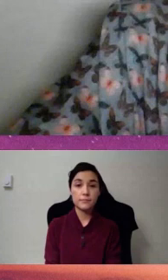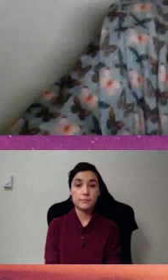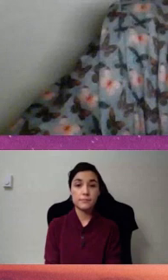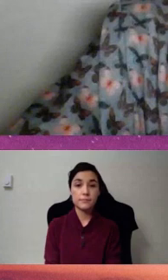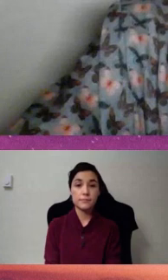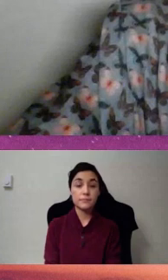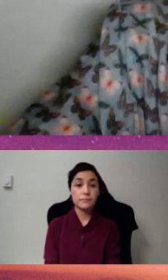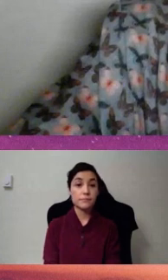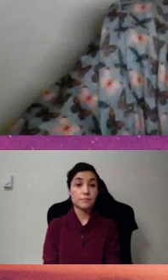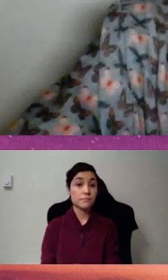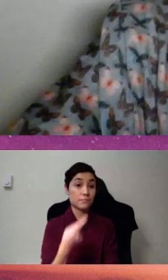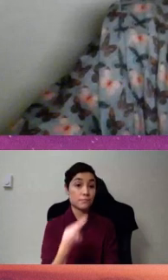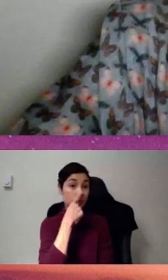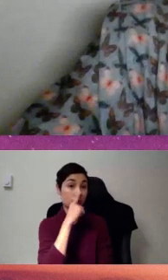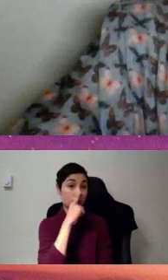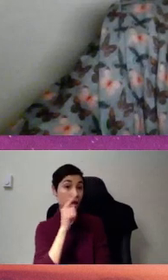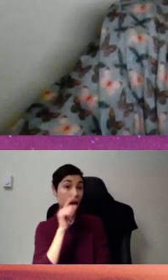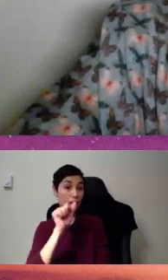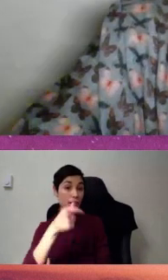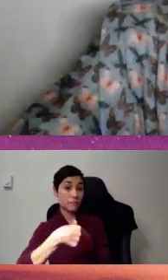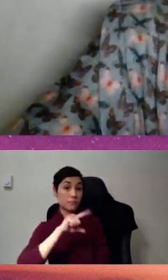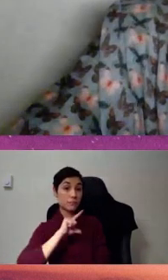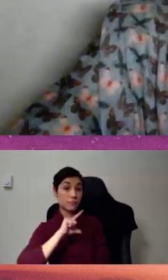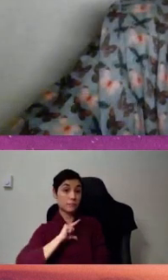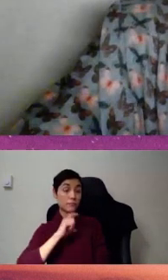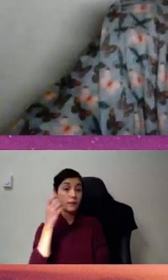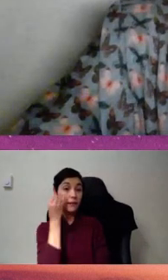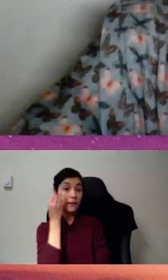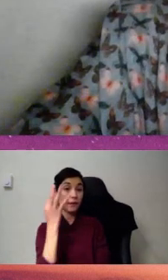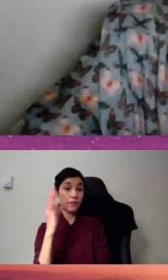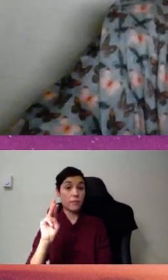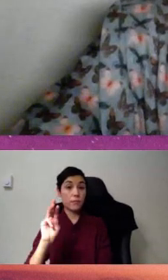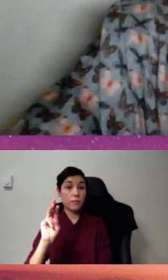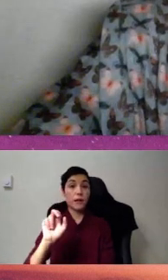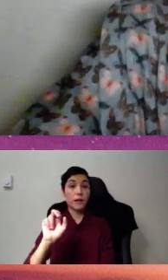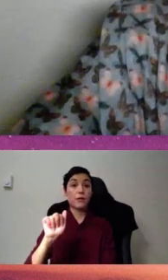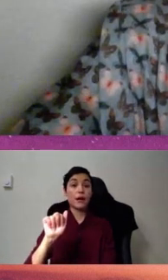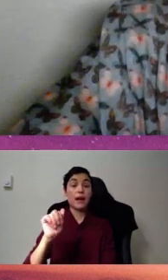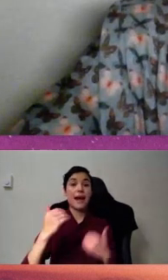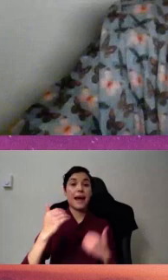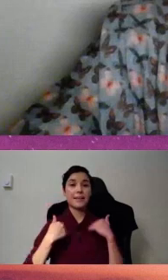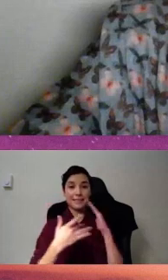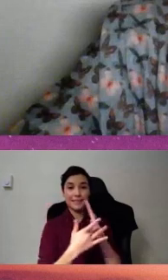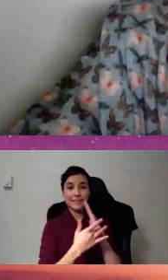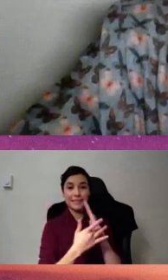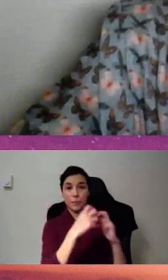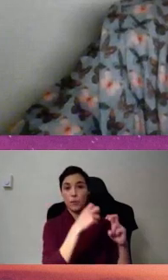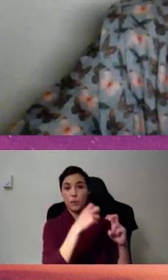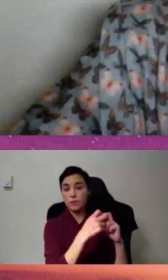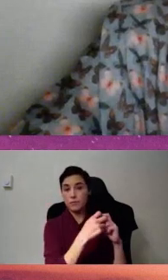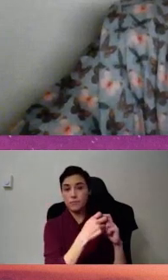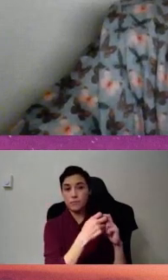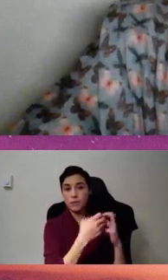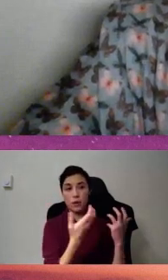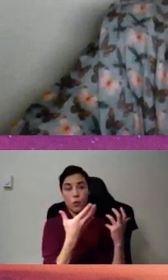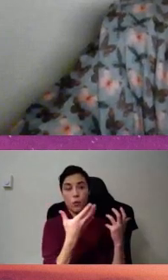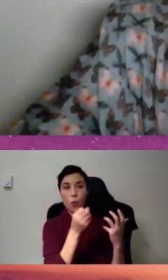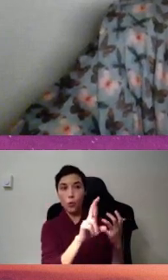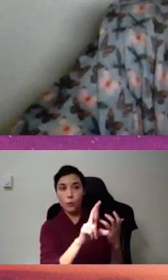I can go if Mahkyra is having technical issues and doesn't want to go. I know there's having a little spotty issues maybe.